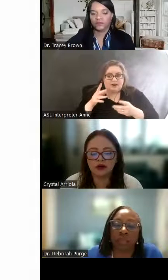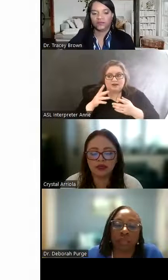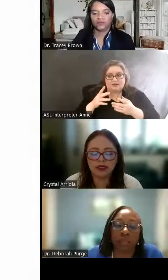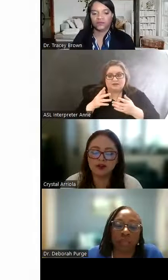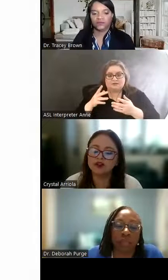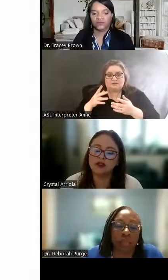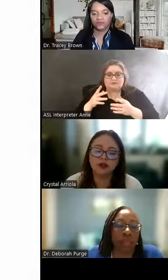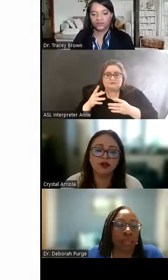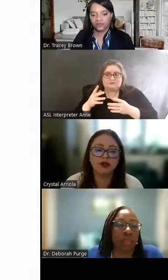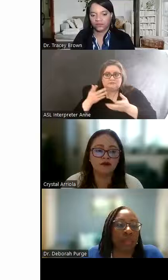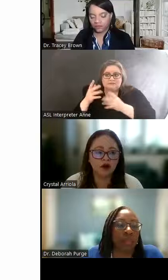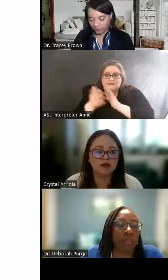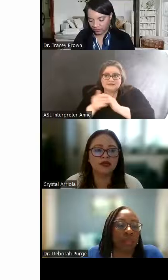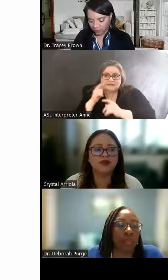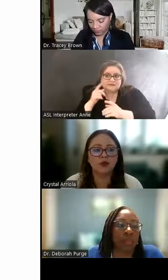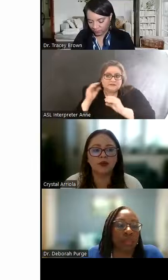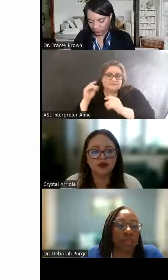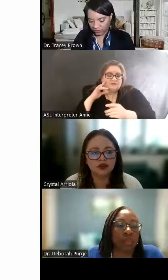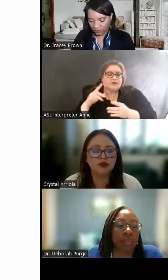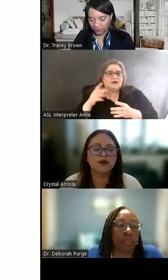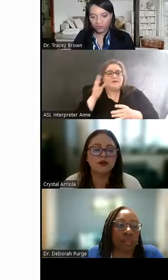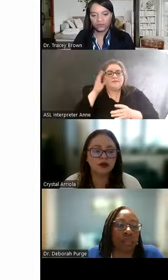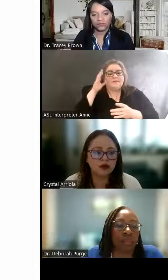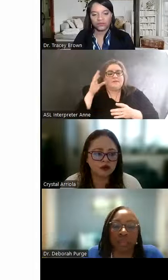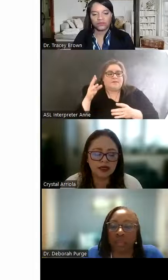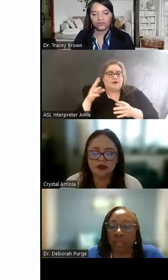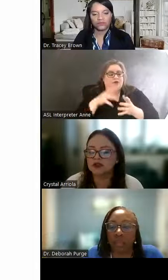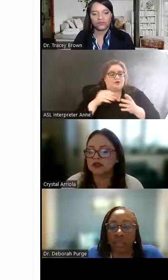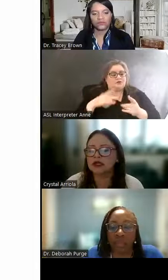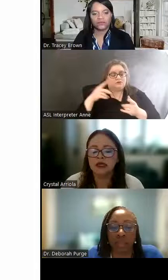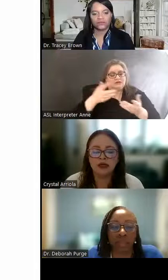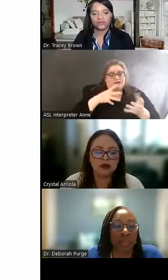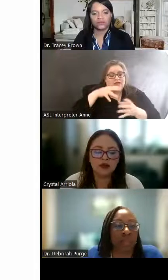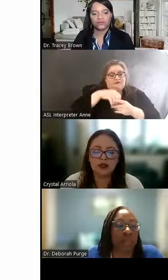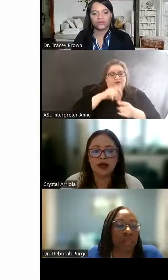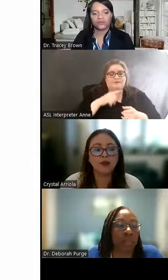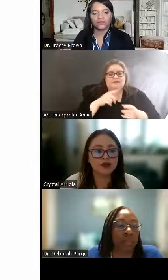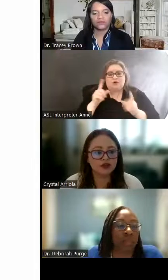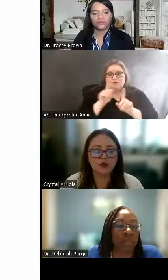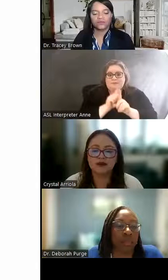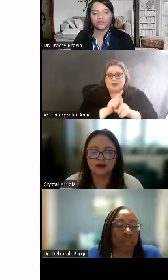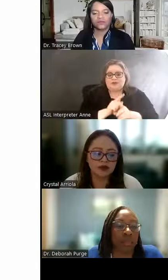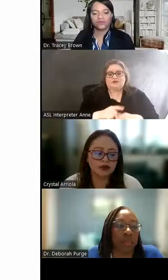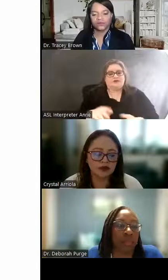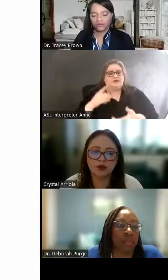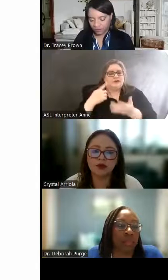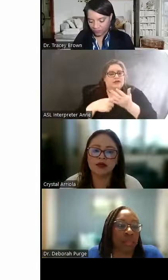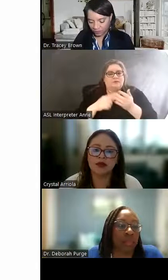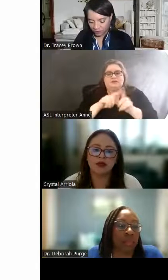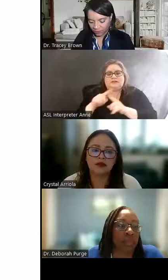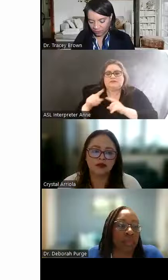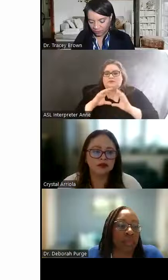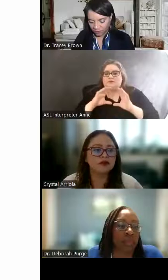parent-child communication, community involvement, so mentorship, psychoeducation, collaboration with different